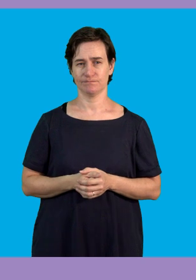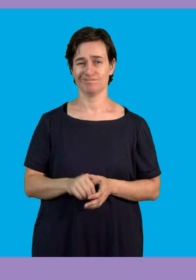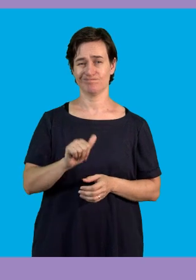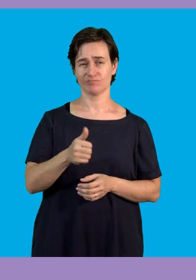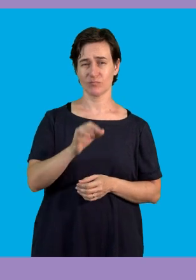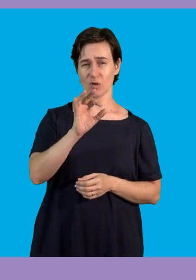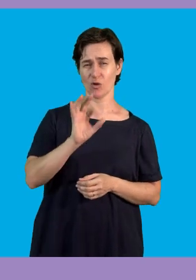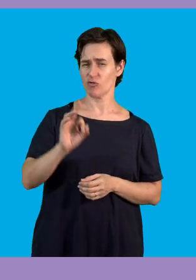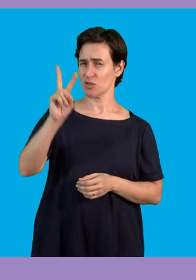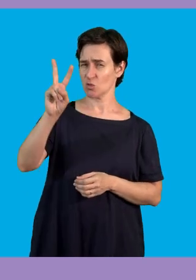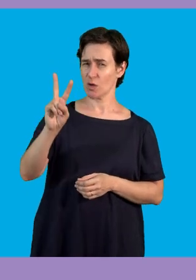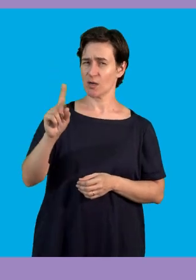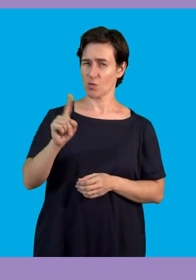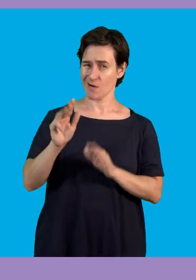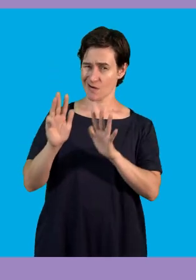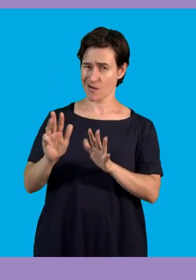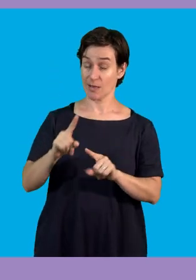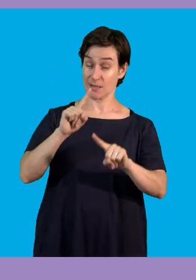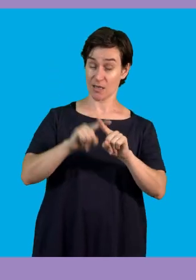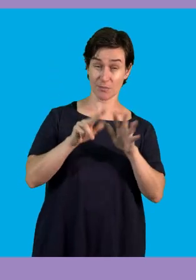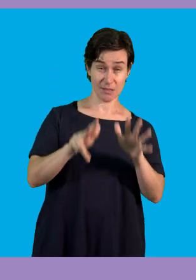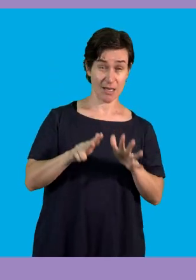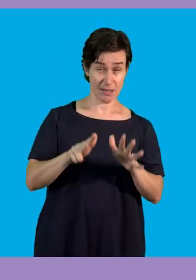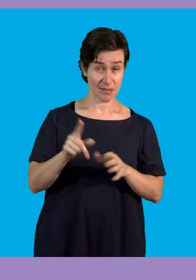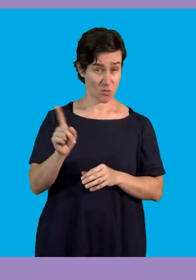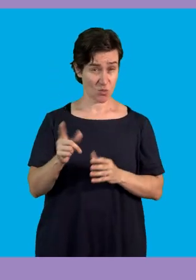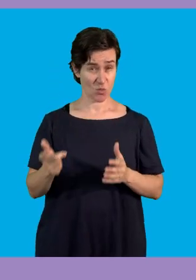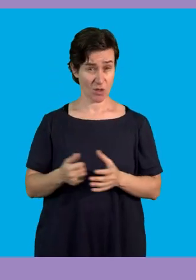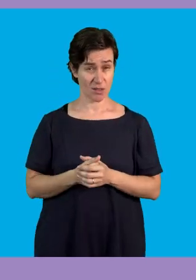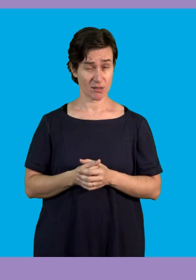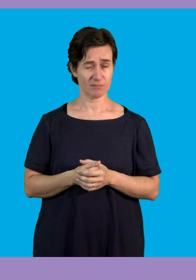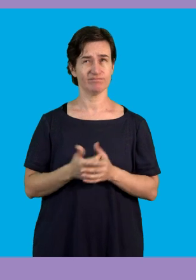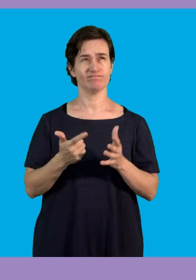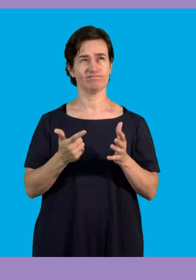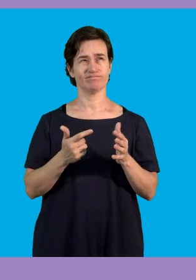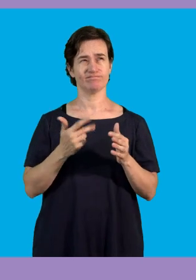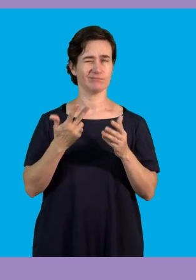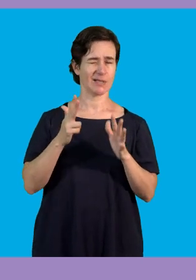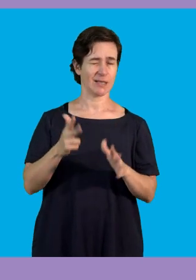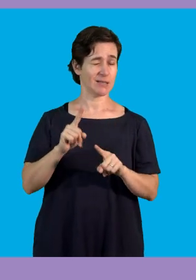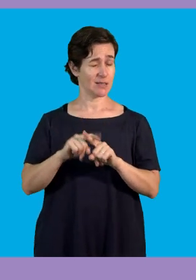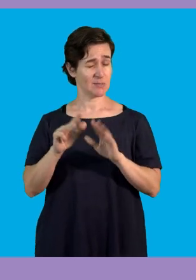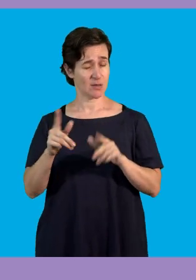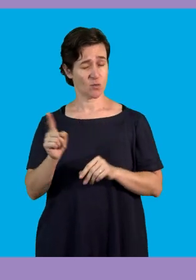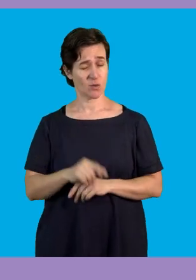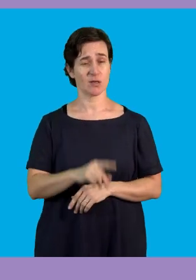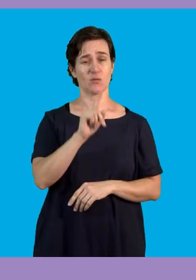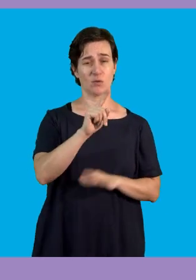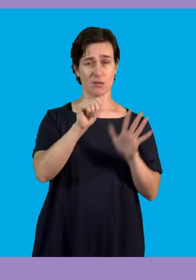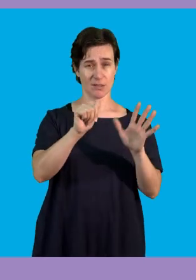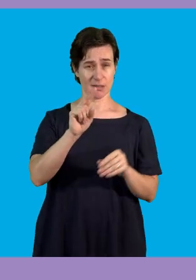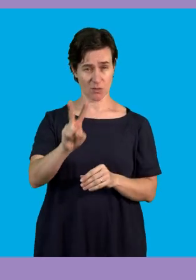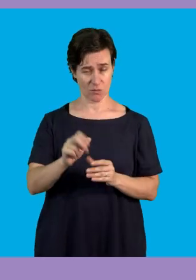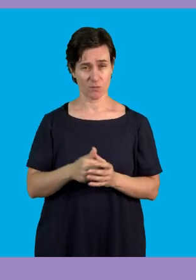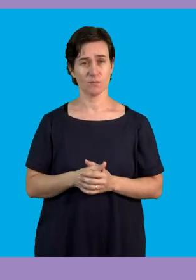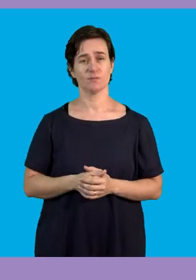3 squared is 9, multiplied by 18 is 18 multiplied by 9 is